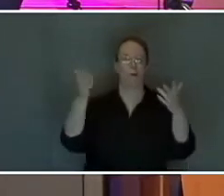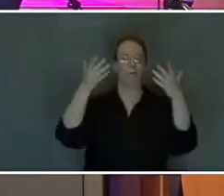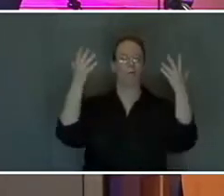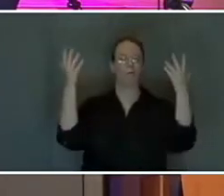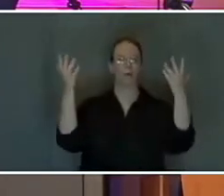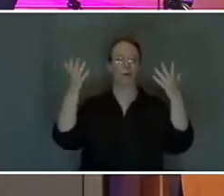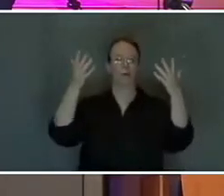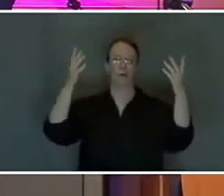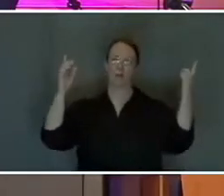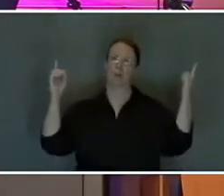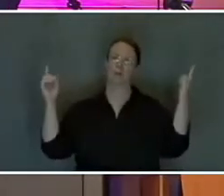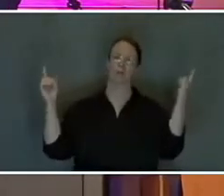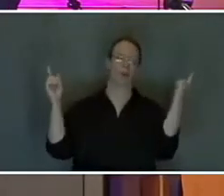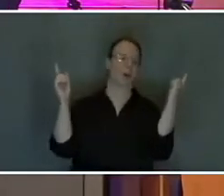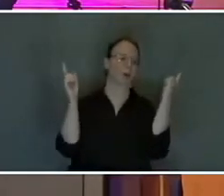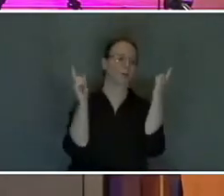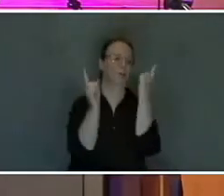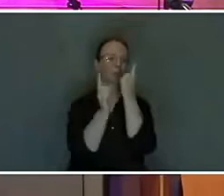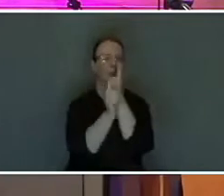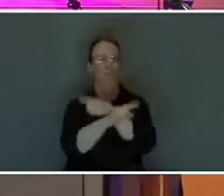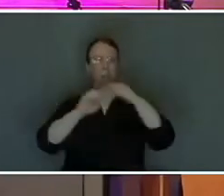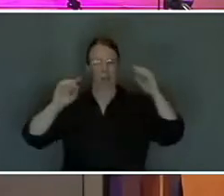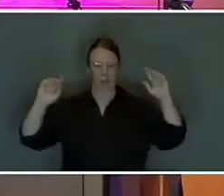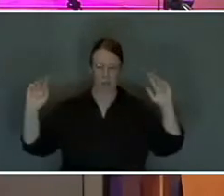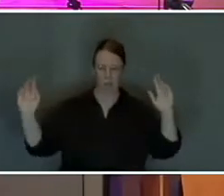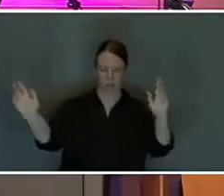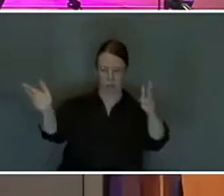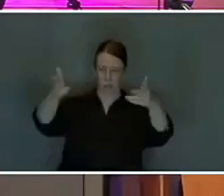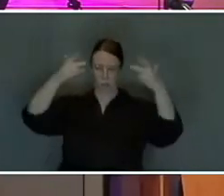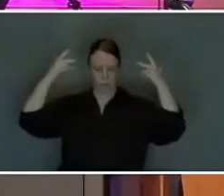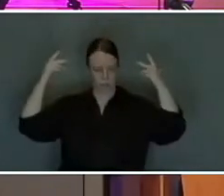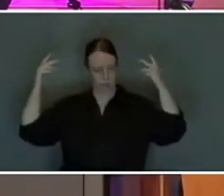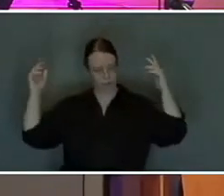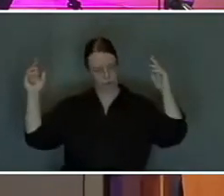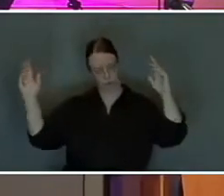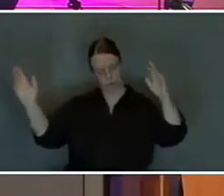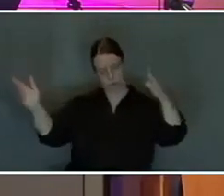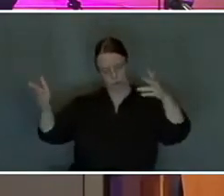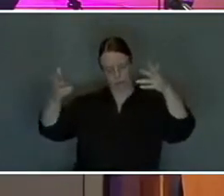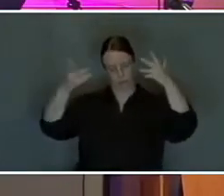when the wind turns into a gale.